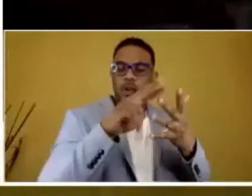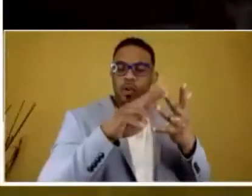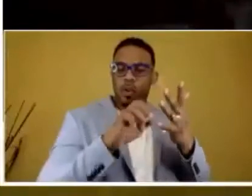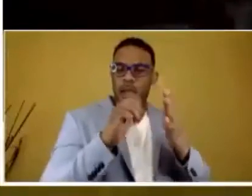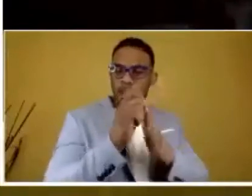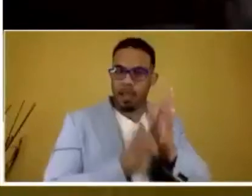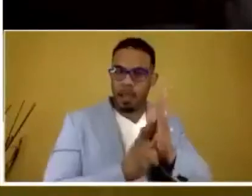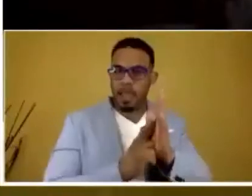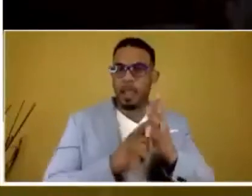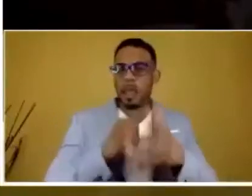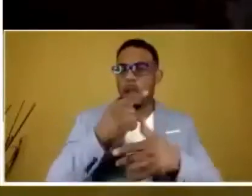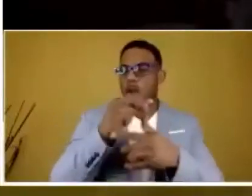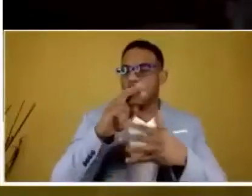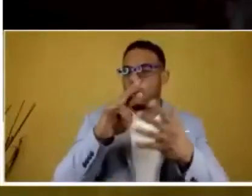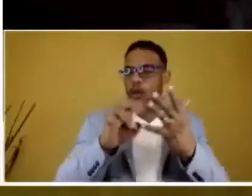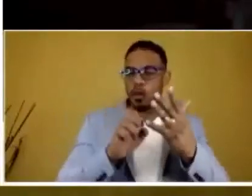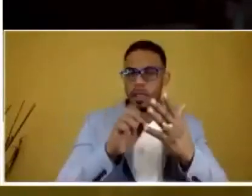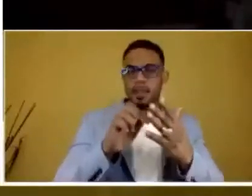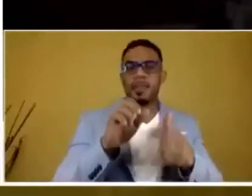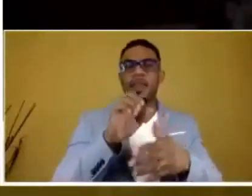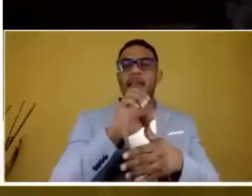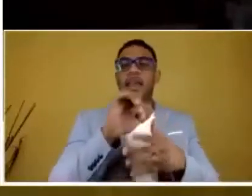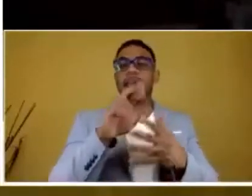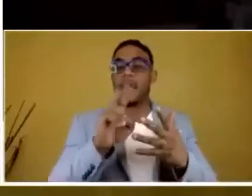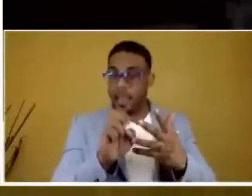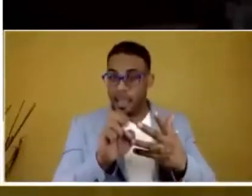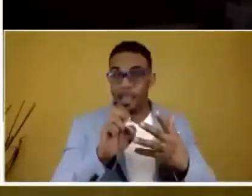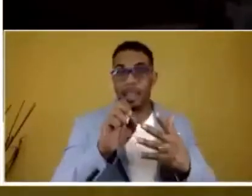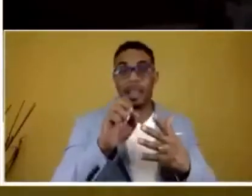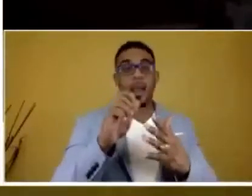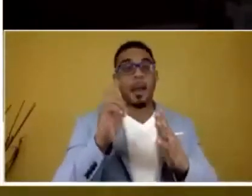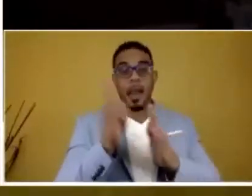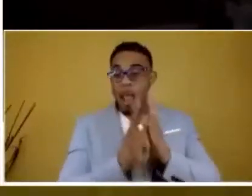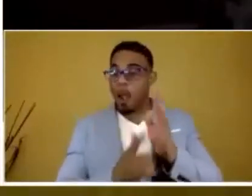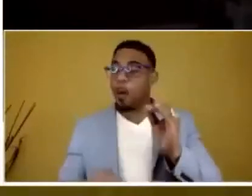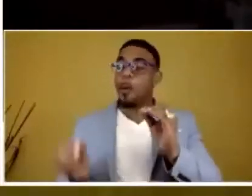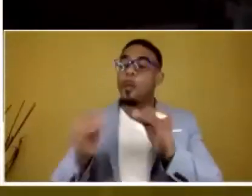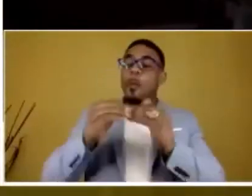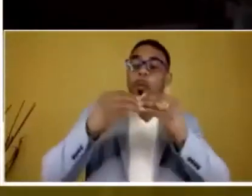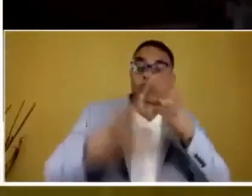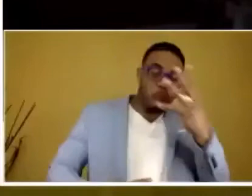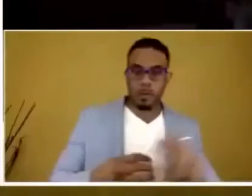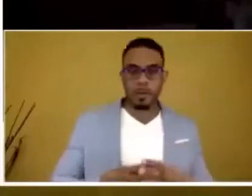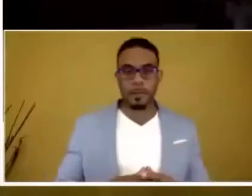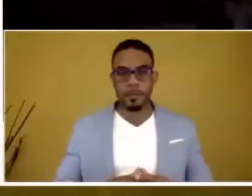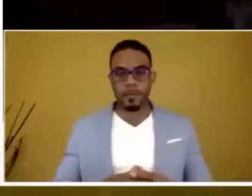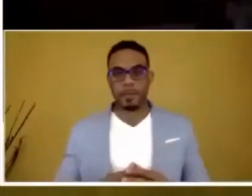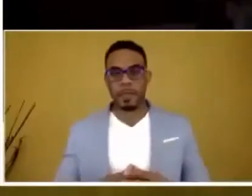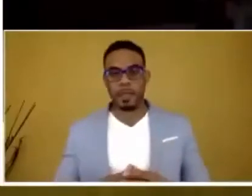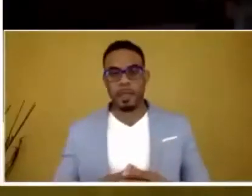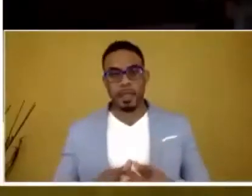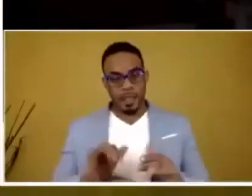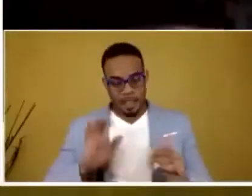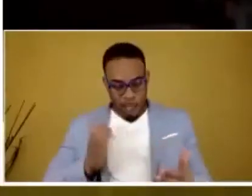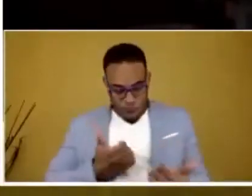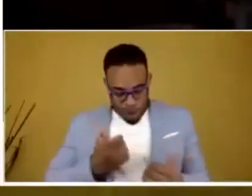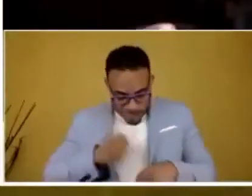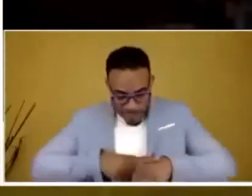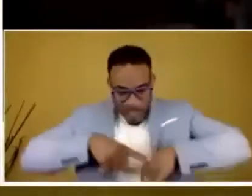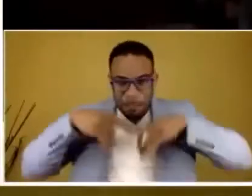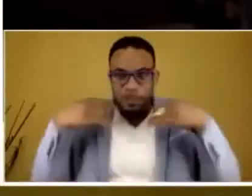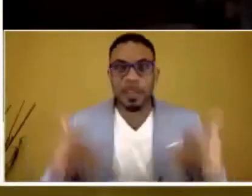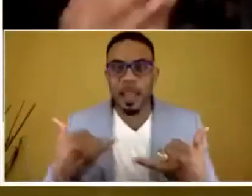We're demanding the CARE Act, the PRO Act, and even more. This is our time. This